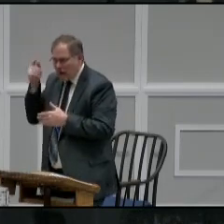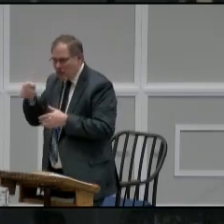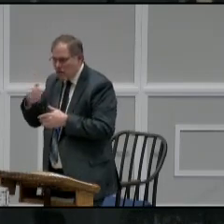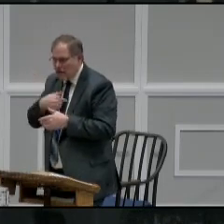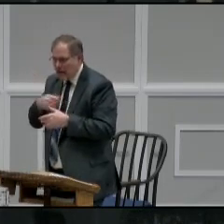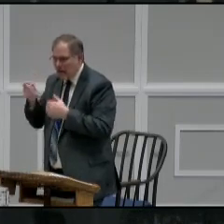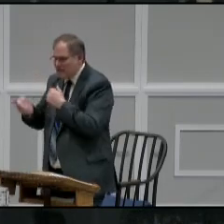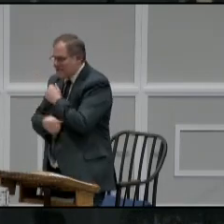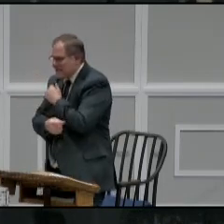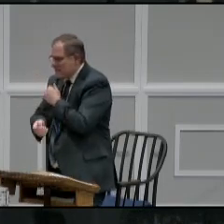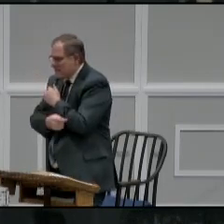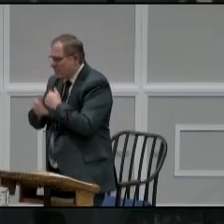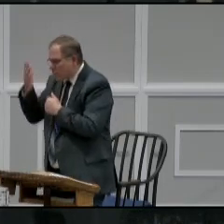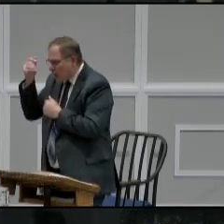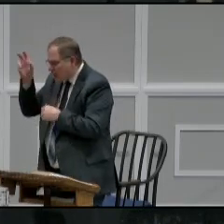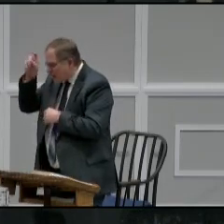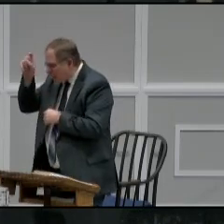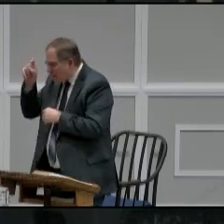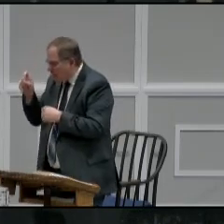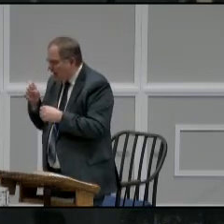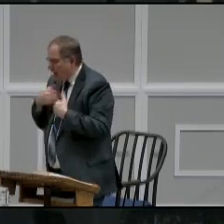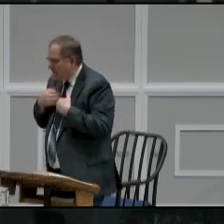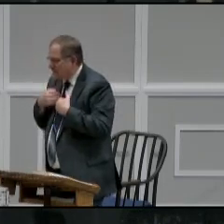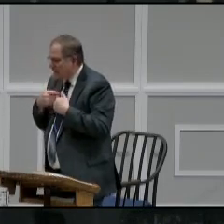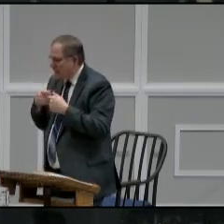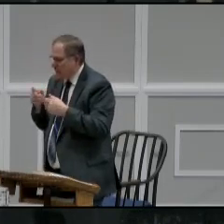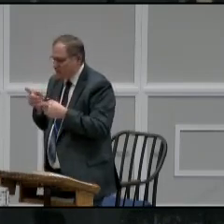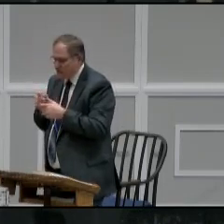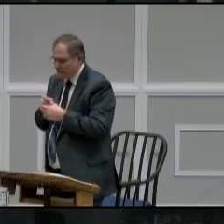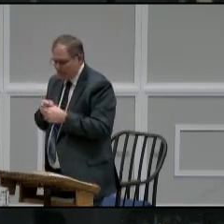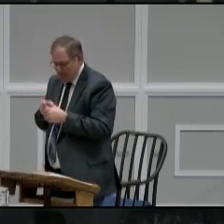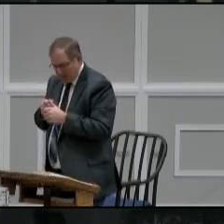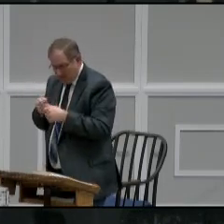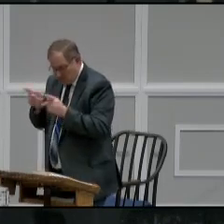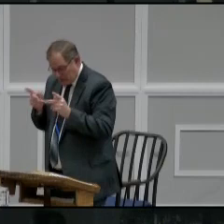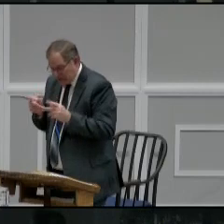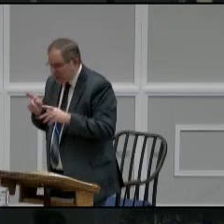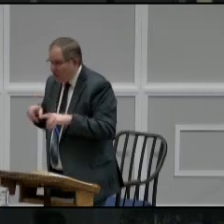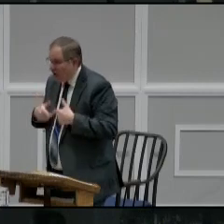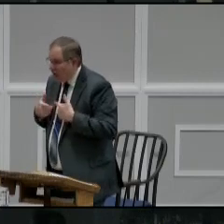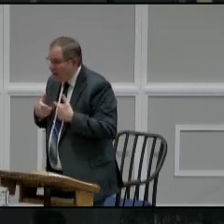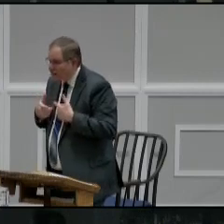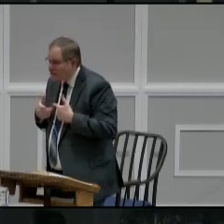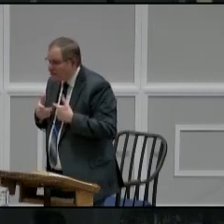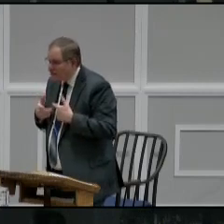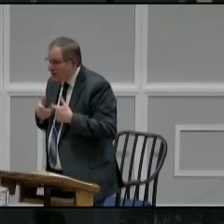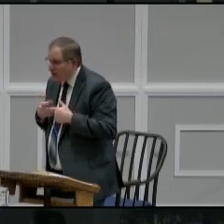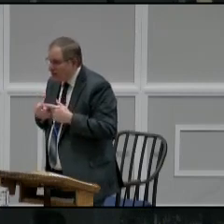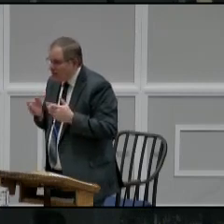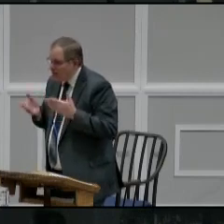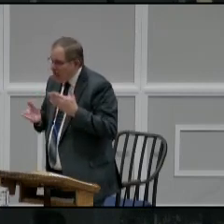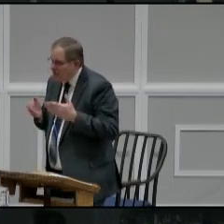the devil gets a little foothold. But I think a big one right here that we see in verse number one, that people saw Moses